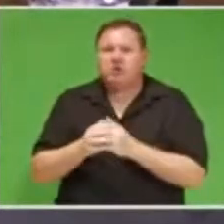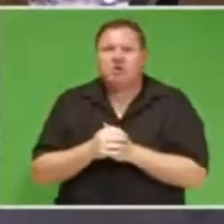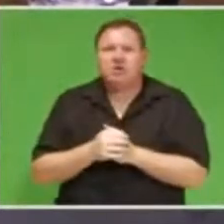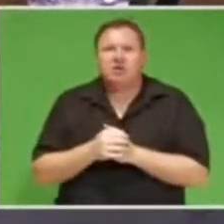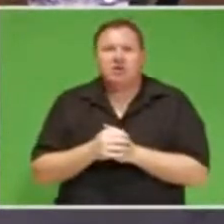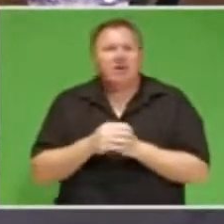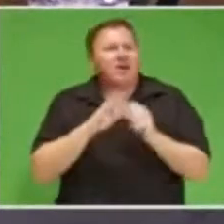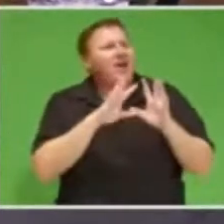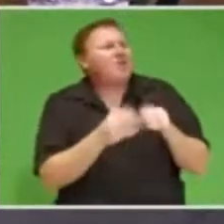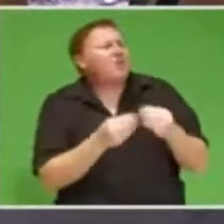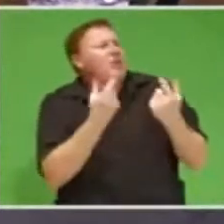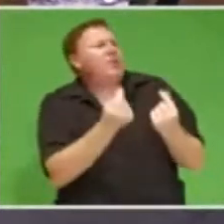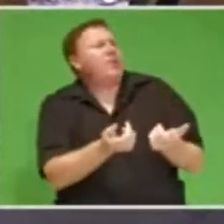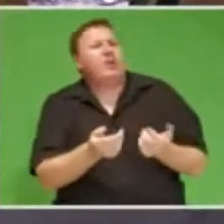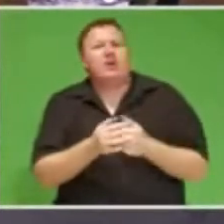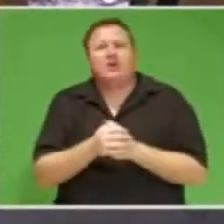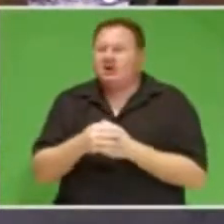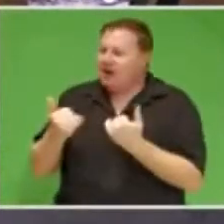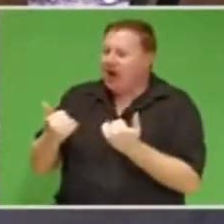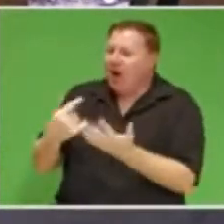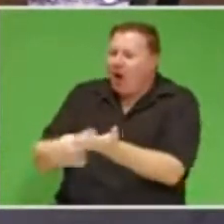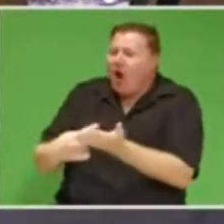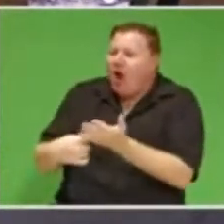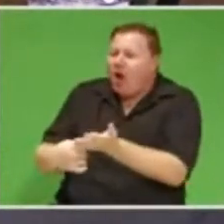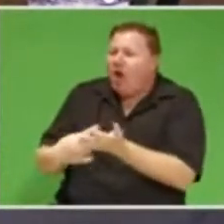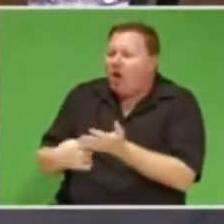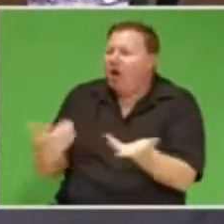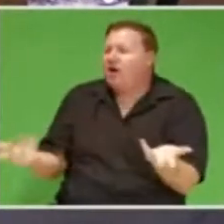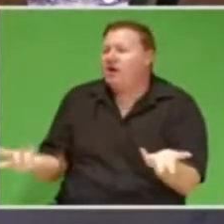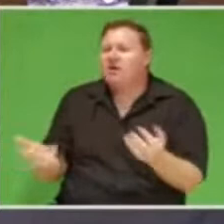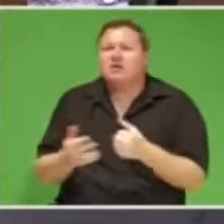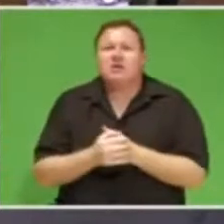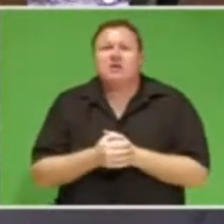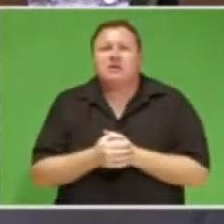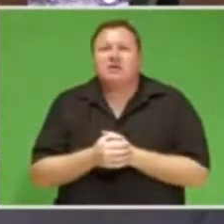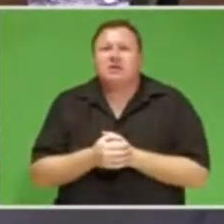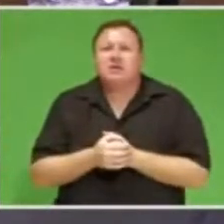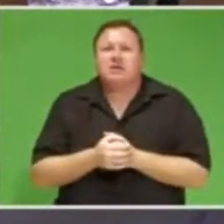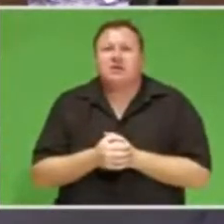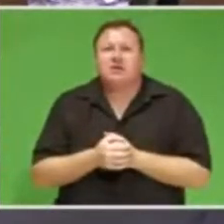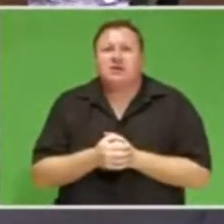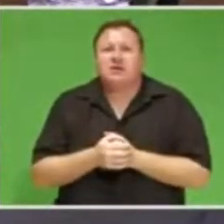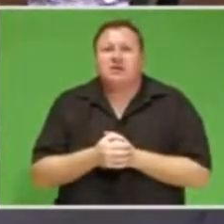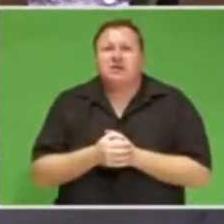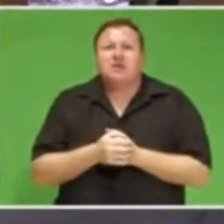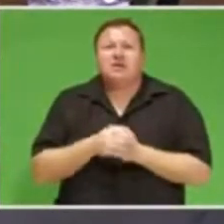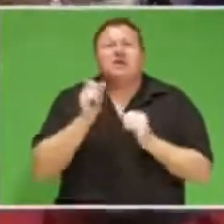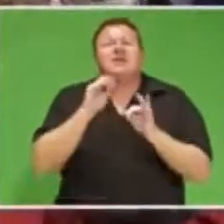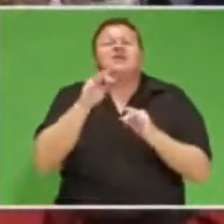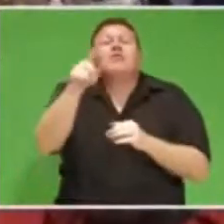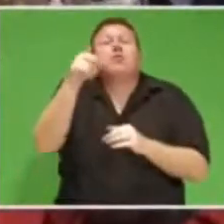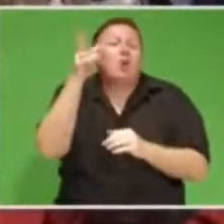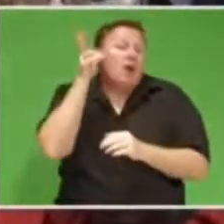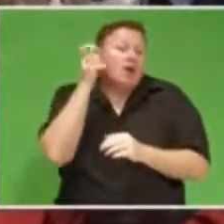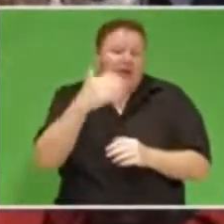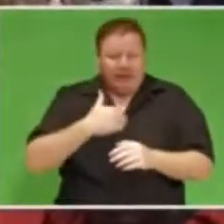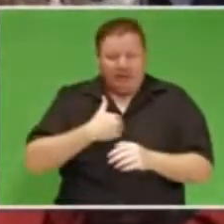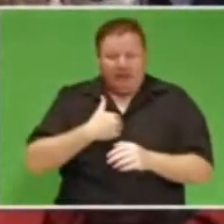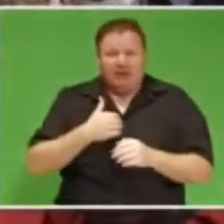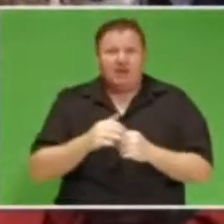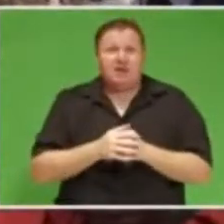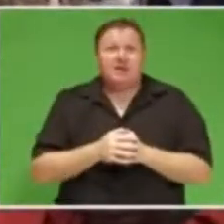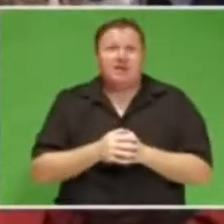now to do. you are engaging in a debate. Mama, if ungundimamele, This is a debate. If